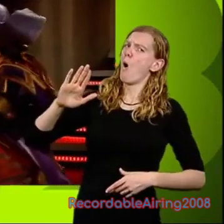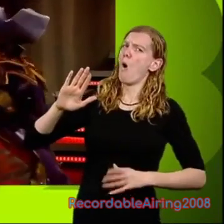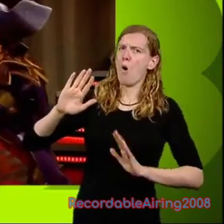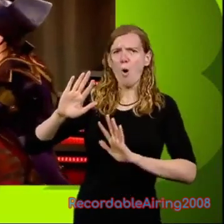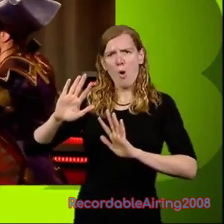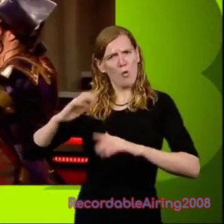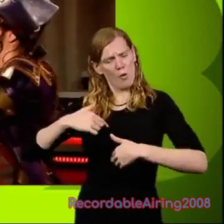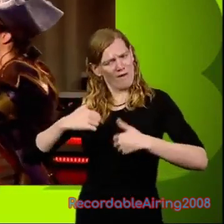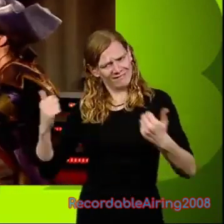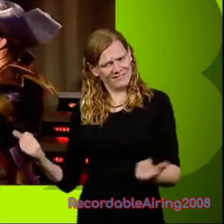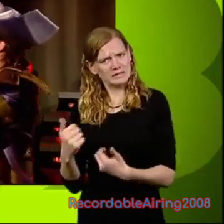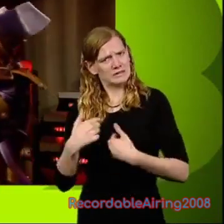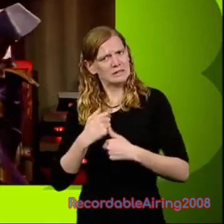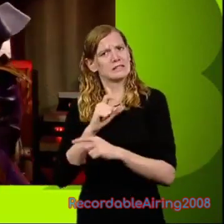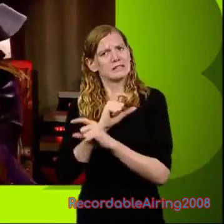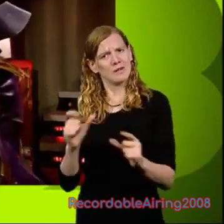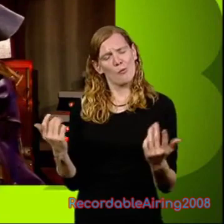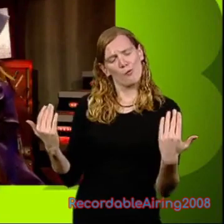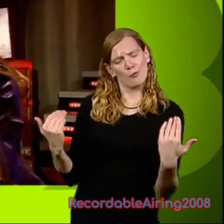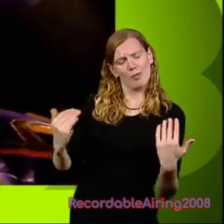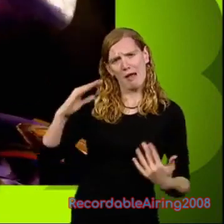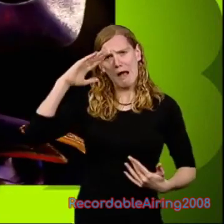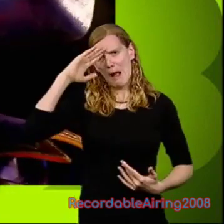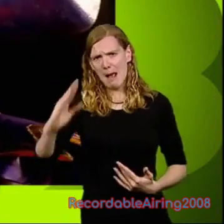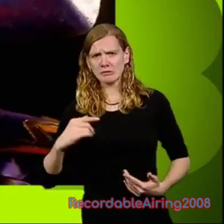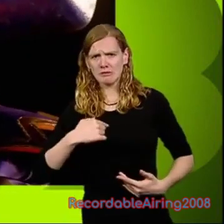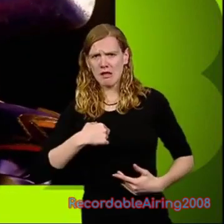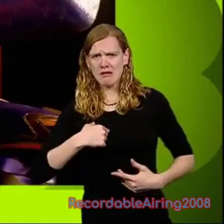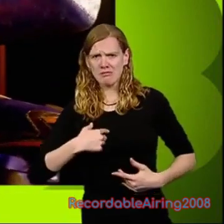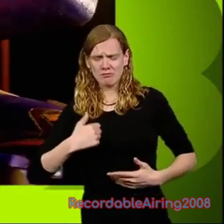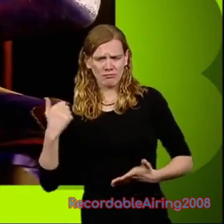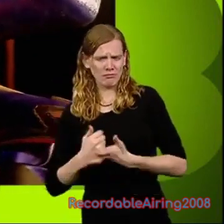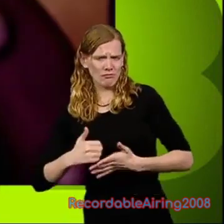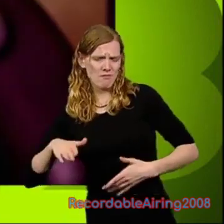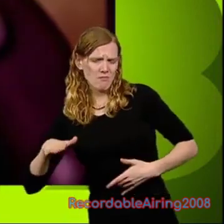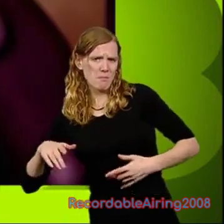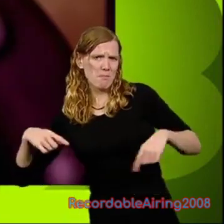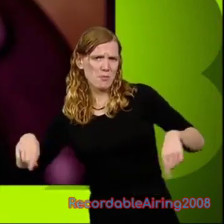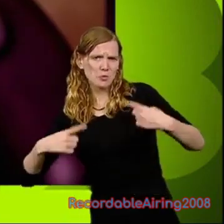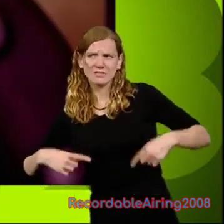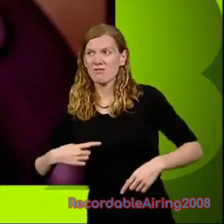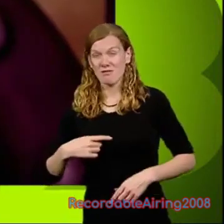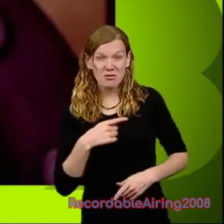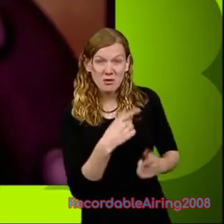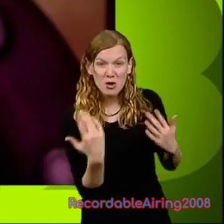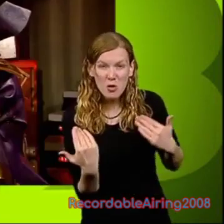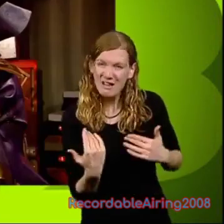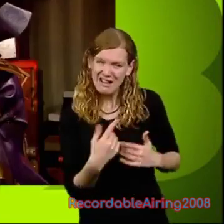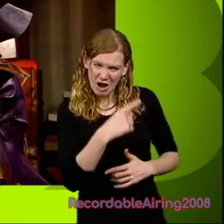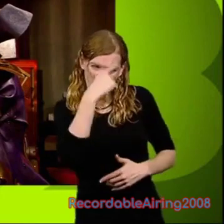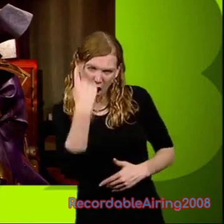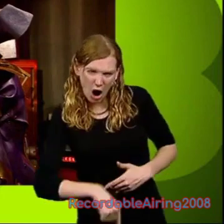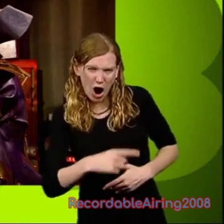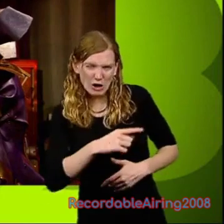finished yet. I'm still the coolest captain and the smoothest DJ around here. Cool? Captain, you're hot. It's like sitting next